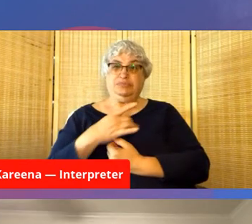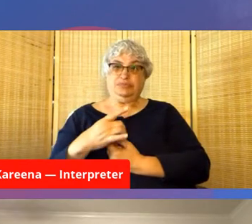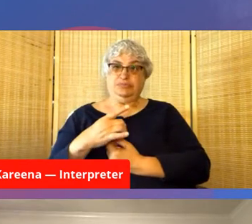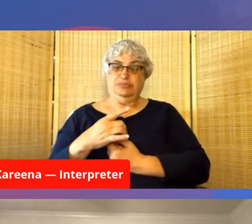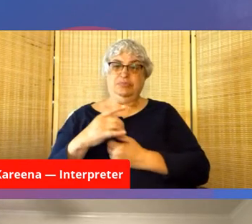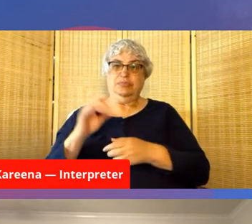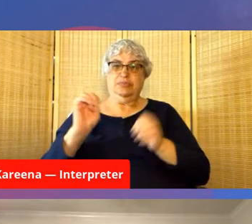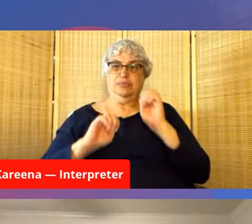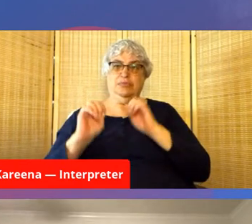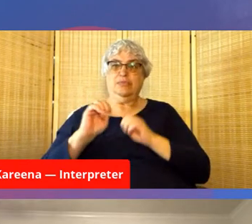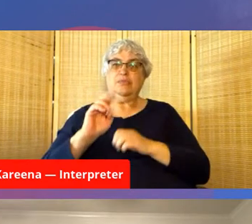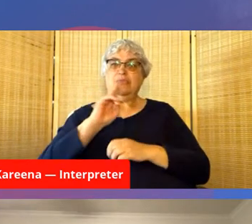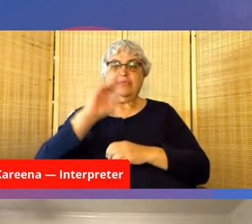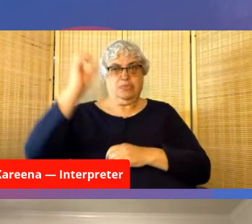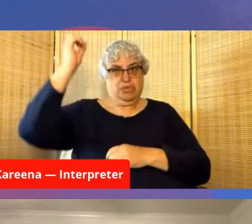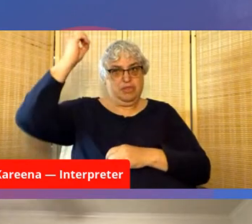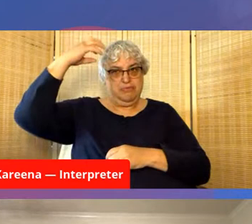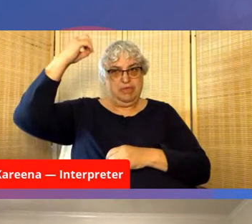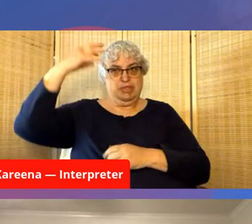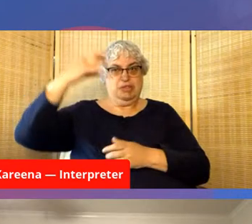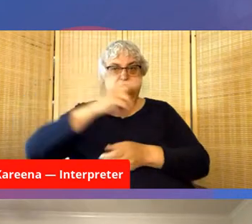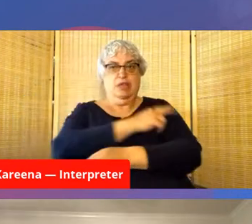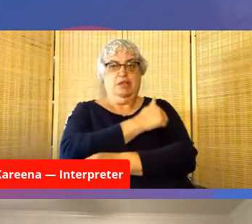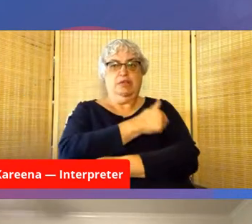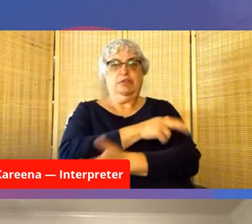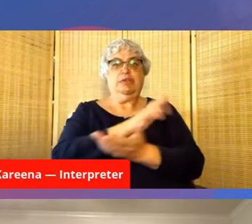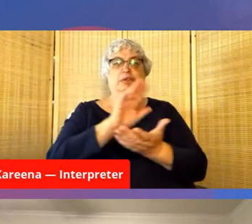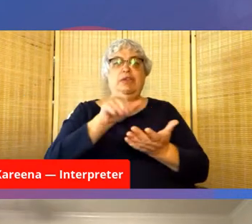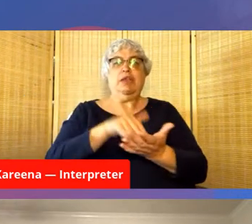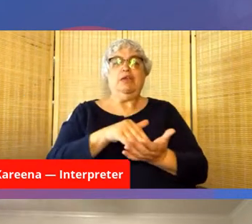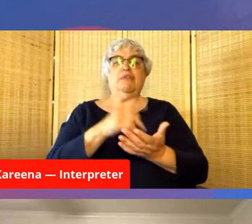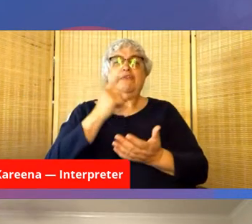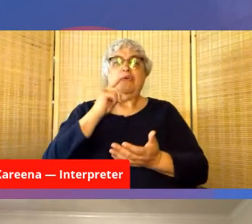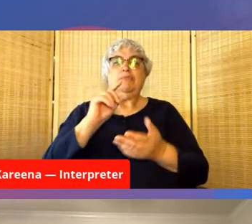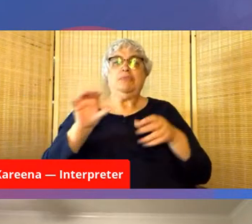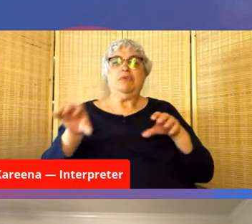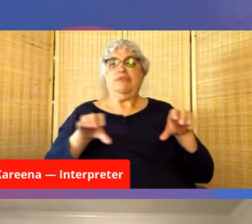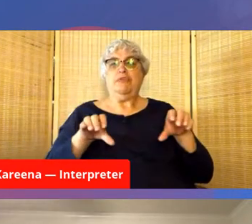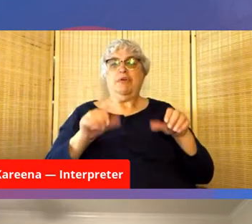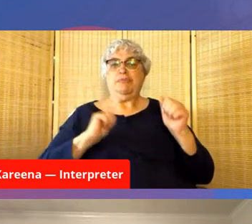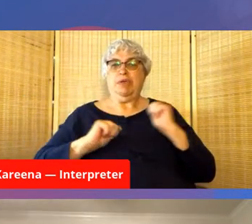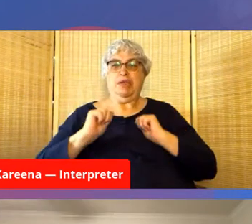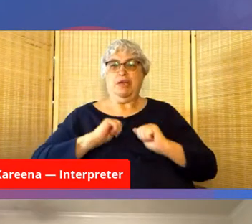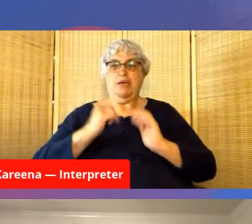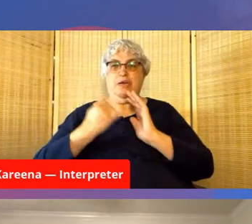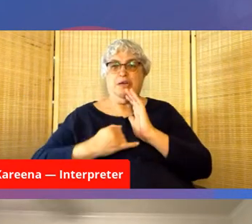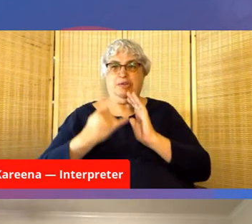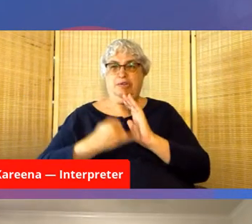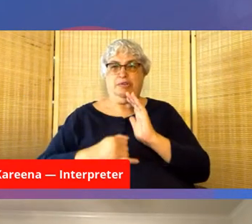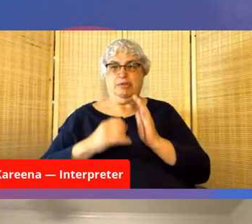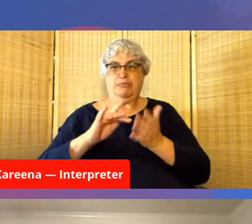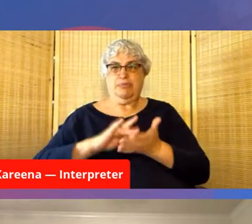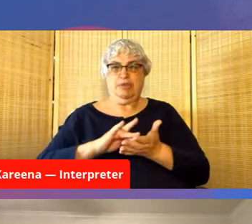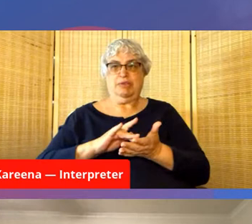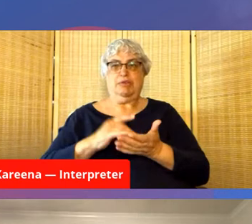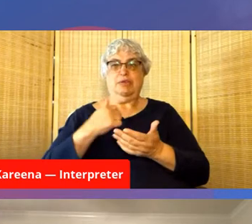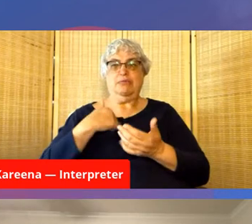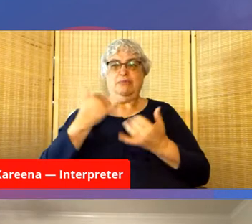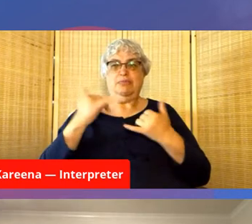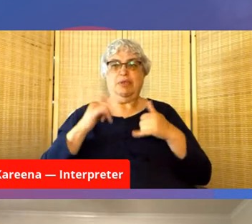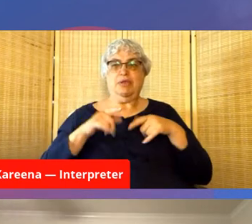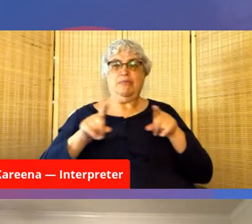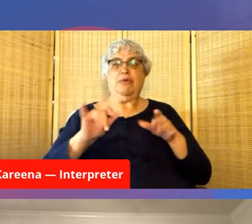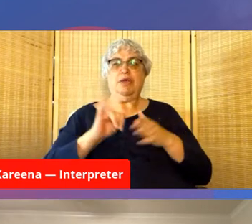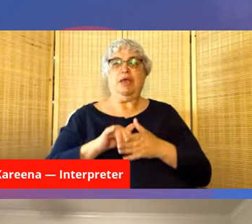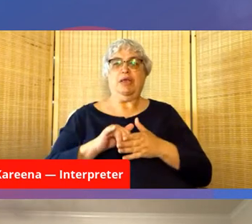at Houston Methodist Hospital's Center for Performing Arts Medicine, where we actually played a playlist of music to people while they were in